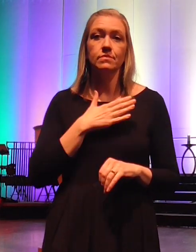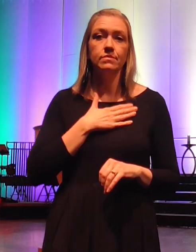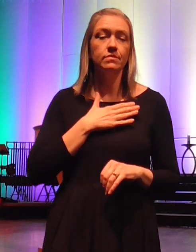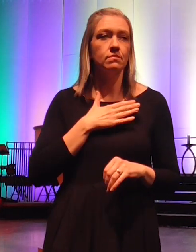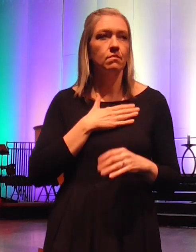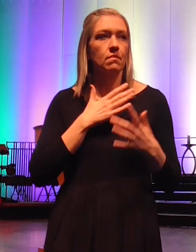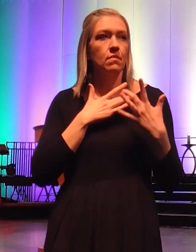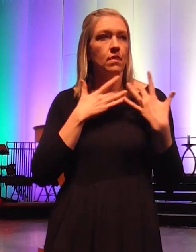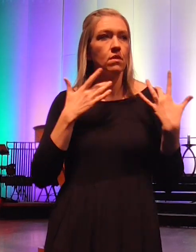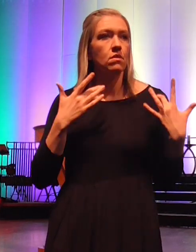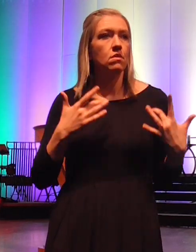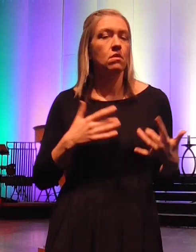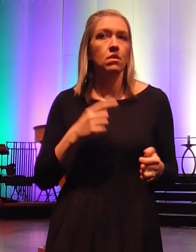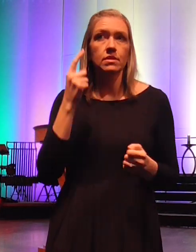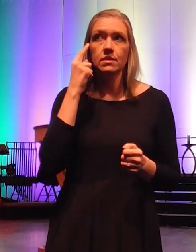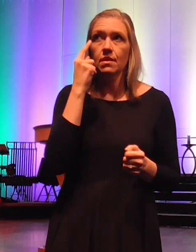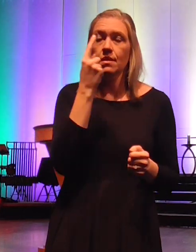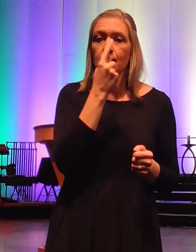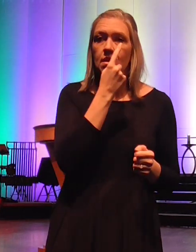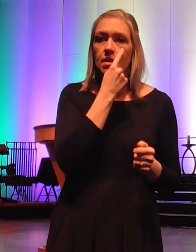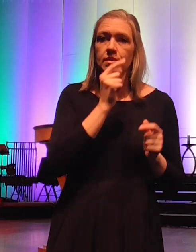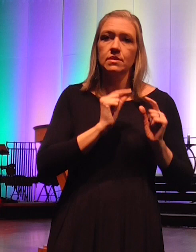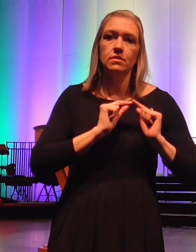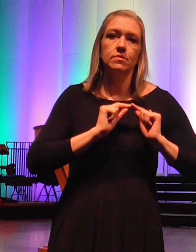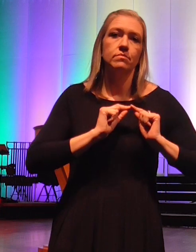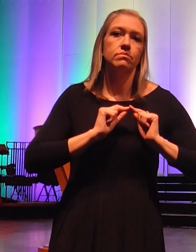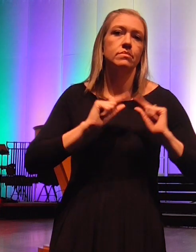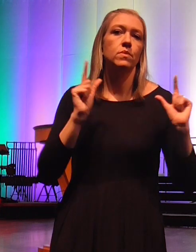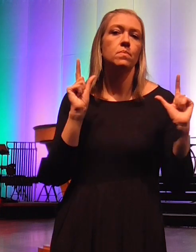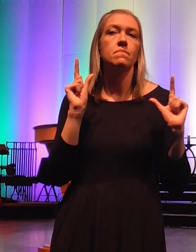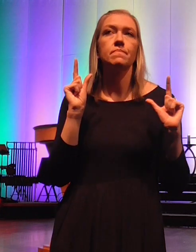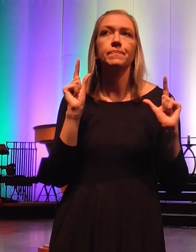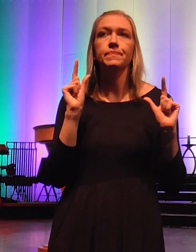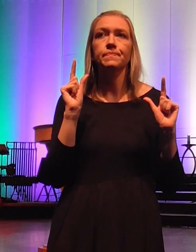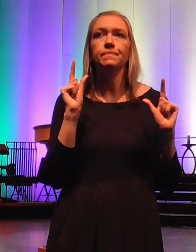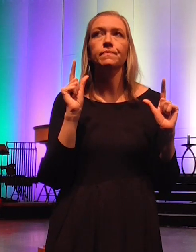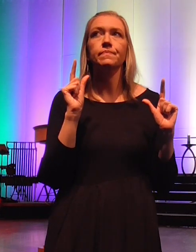Open the eyes of my heart.